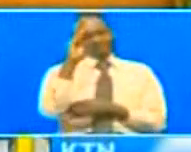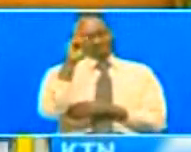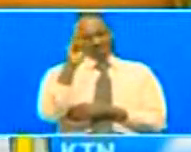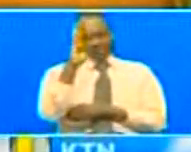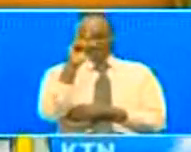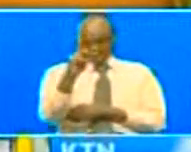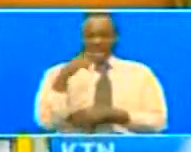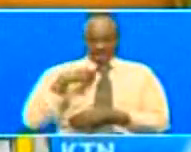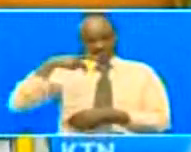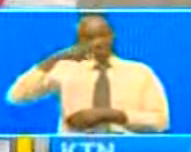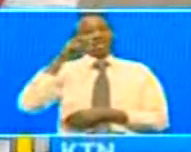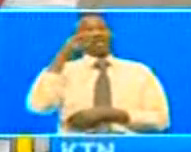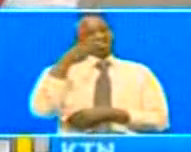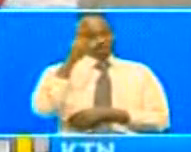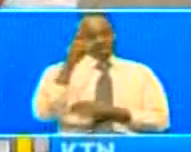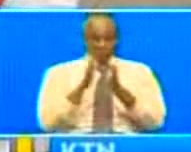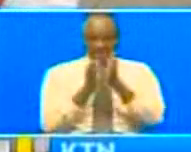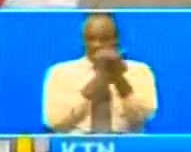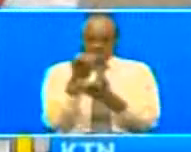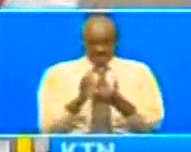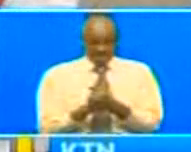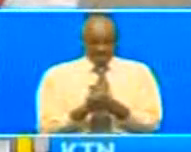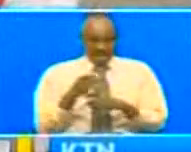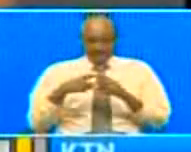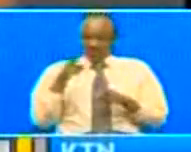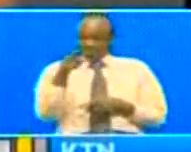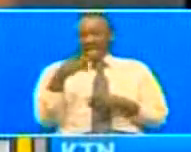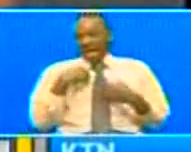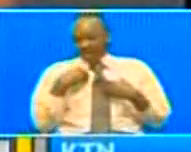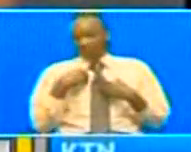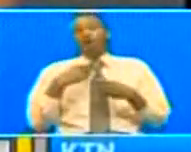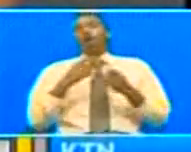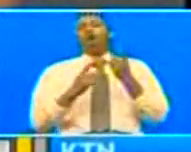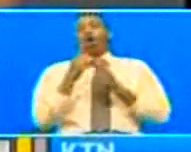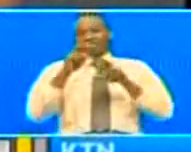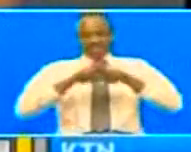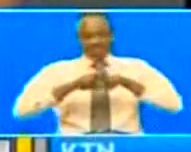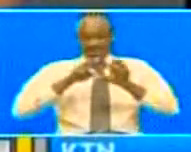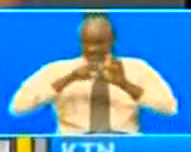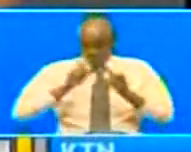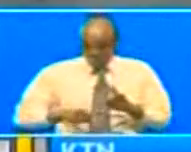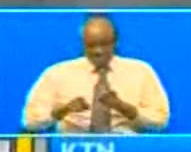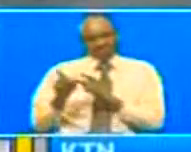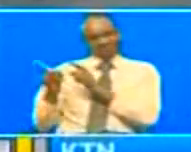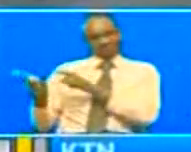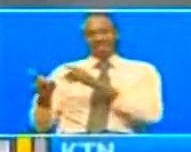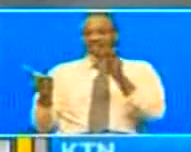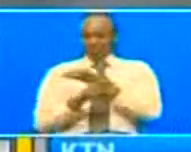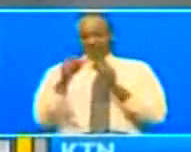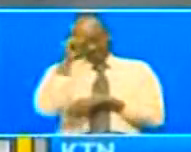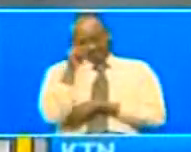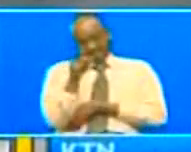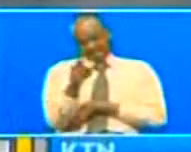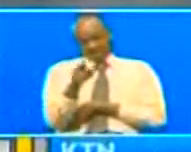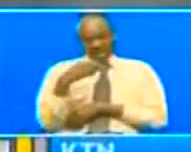hold PhDs in economics. And today, the finalists took their place in the hot seat. First up was current Deputy Governor and said